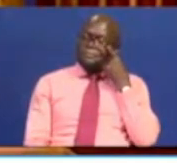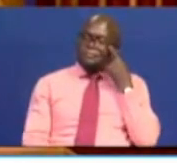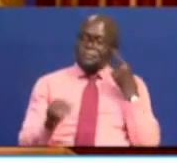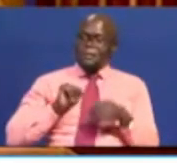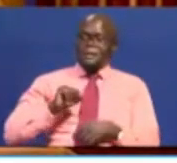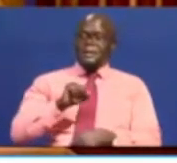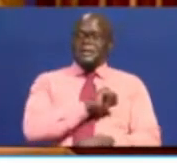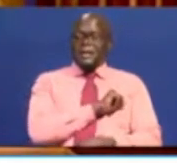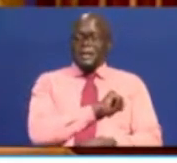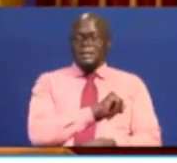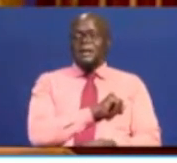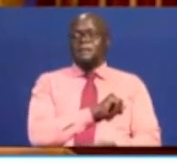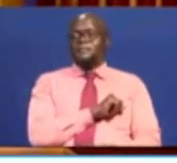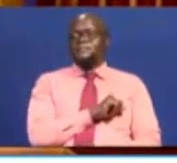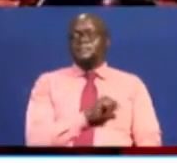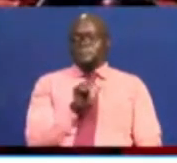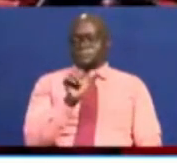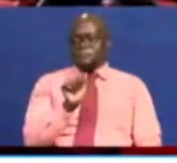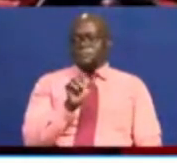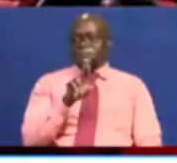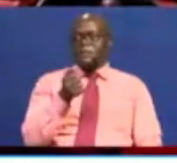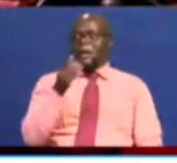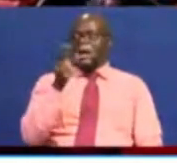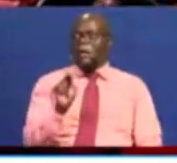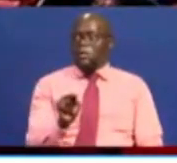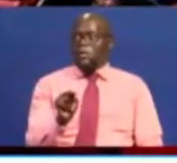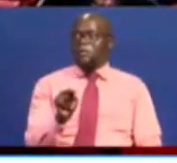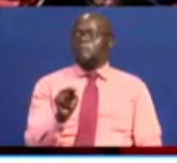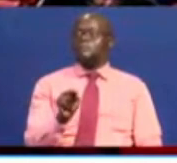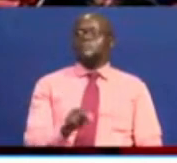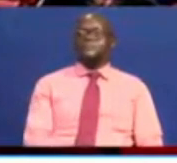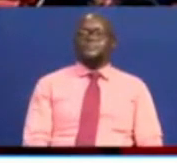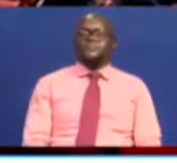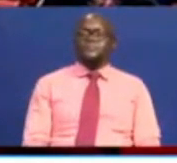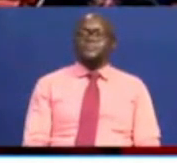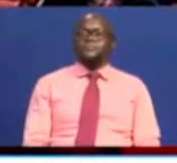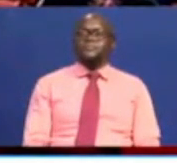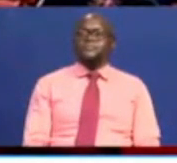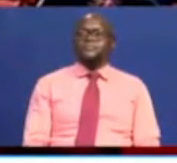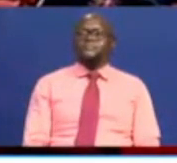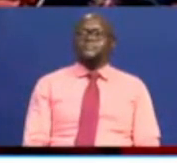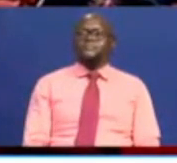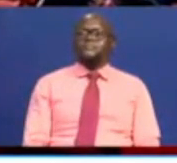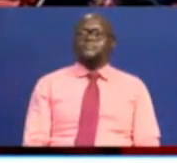Senator Cheruiyot, there's nobody.